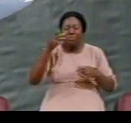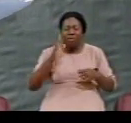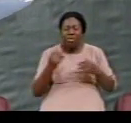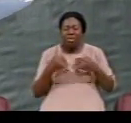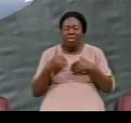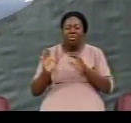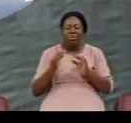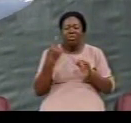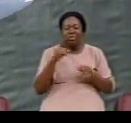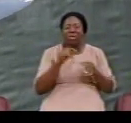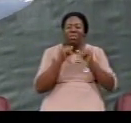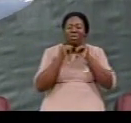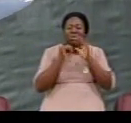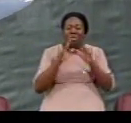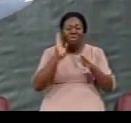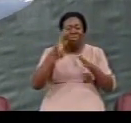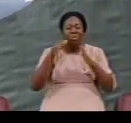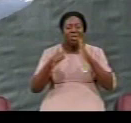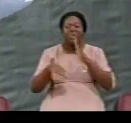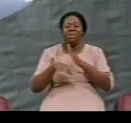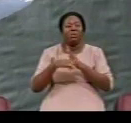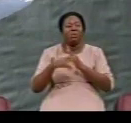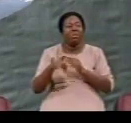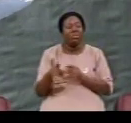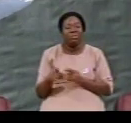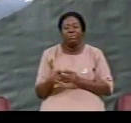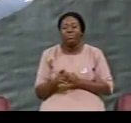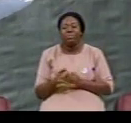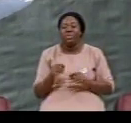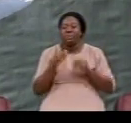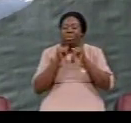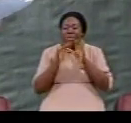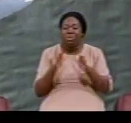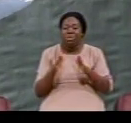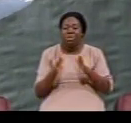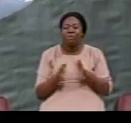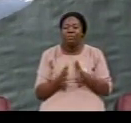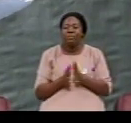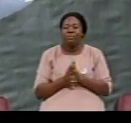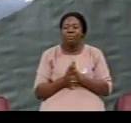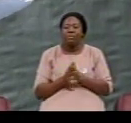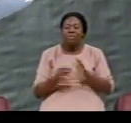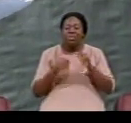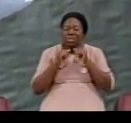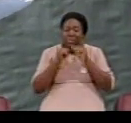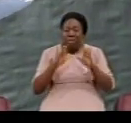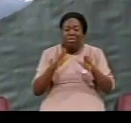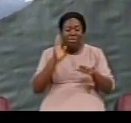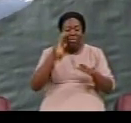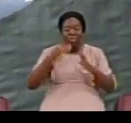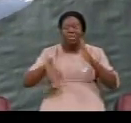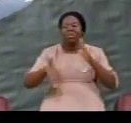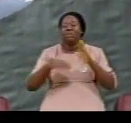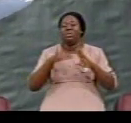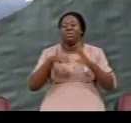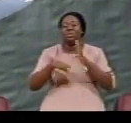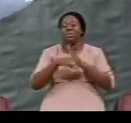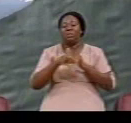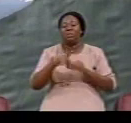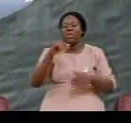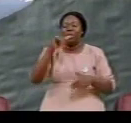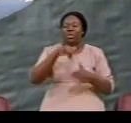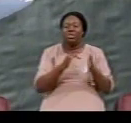Nothing will hinder me. Nothing will hinder you. Nothing will hinder you. Nothing will hinder you. In